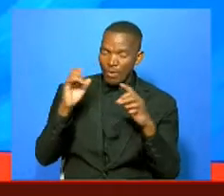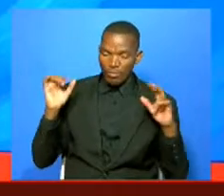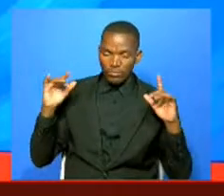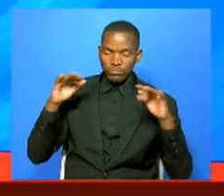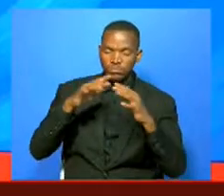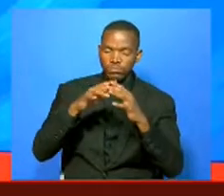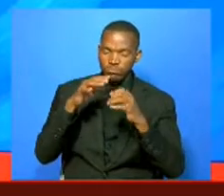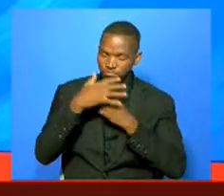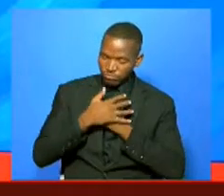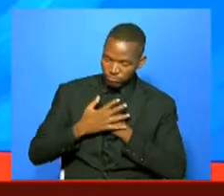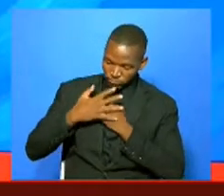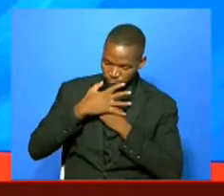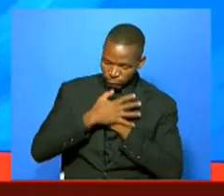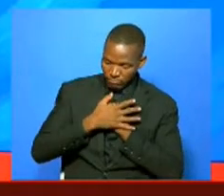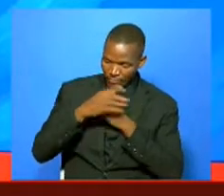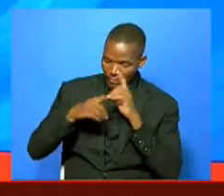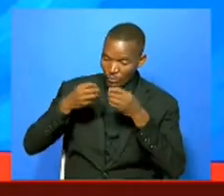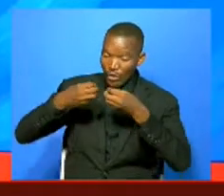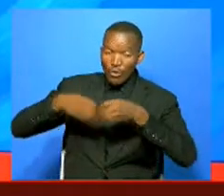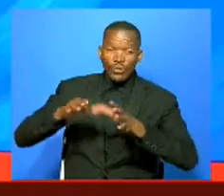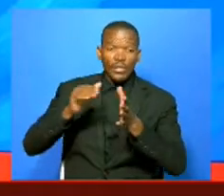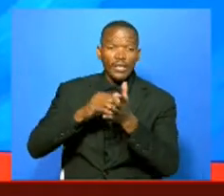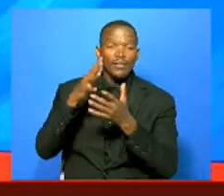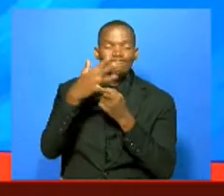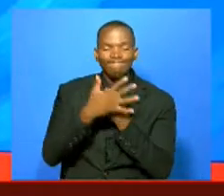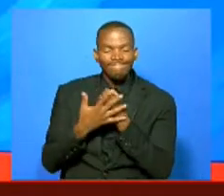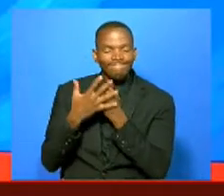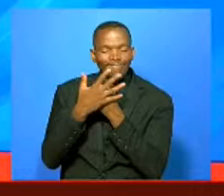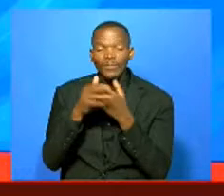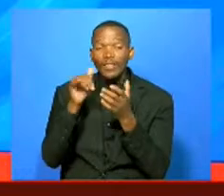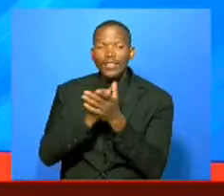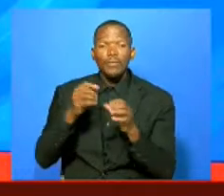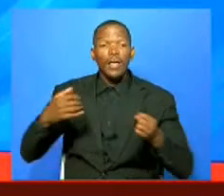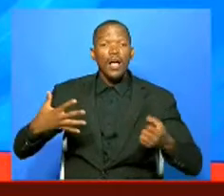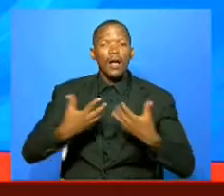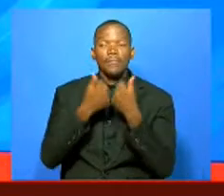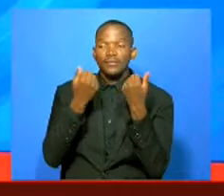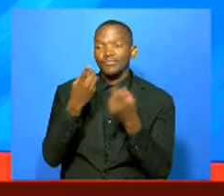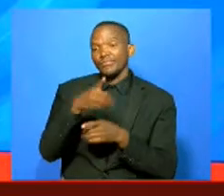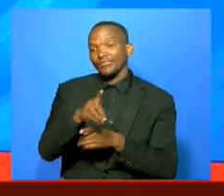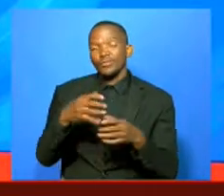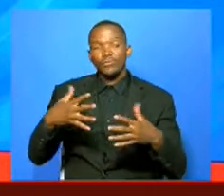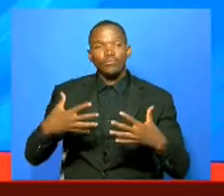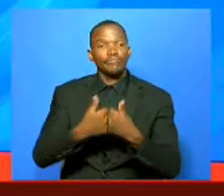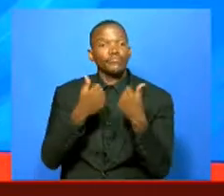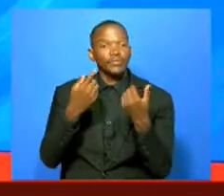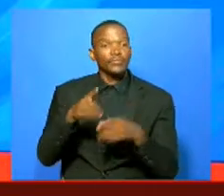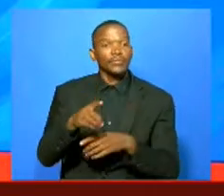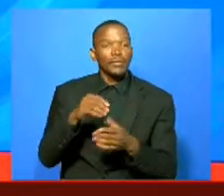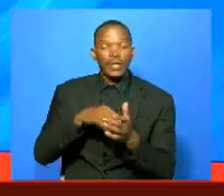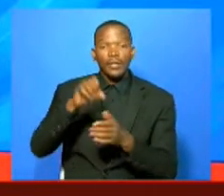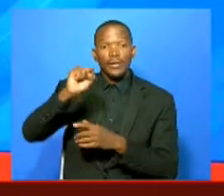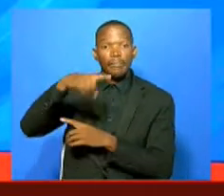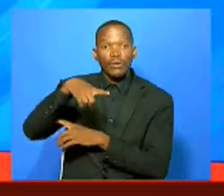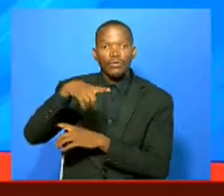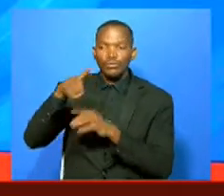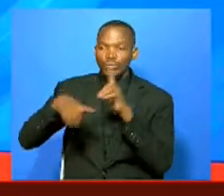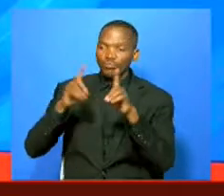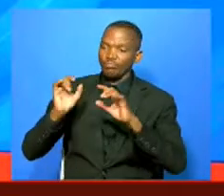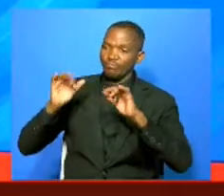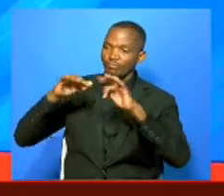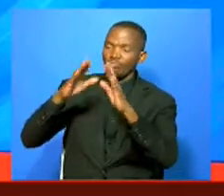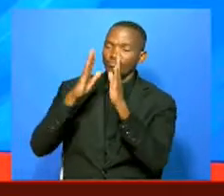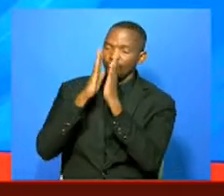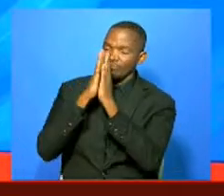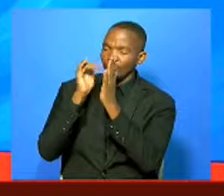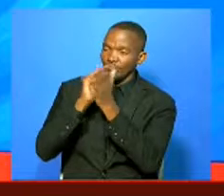go hutsafala le ba ba latlhegetsweng ga mmogo le go gomotsa le ba ba amilweng ke dikotsi tse dingwe kwa toropong ya Selebephikwe ba ba neng ba tsene merapelo